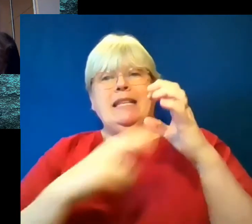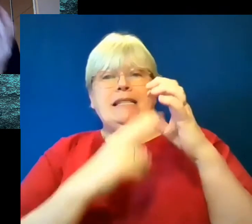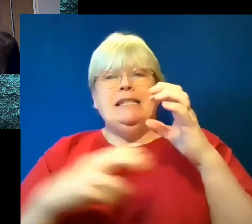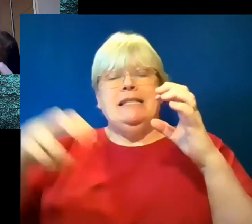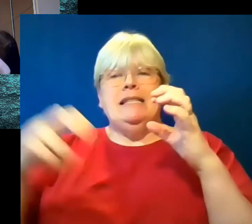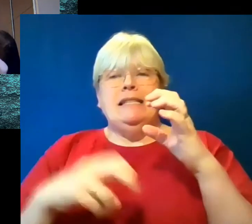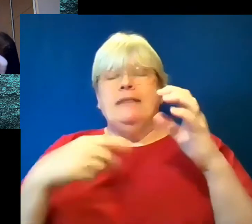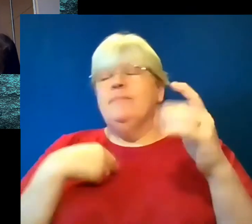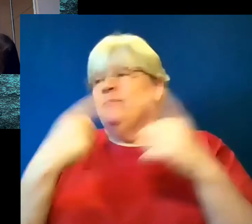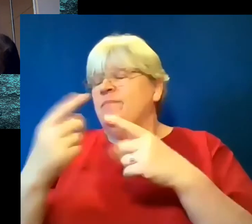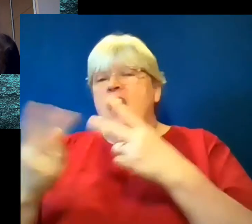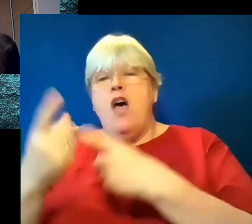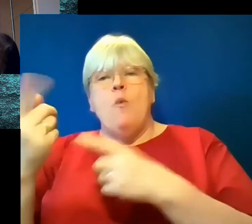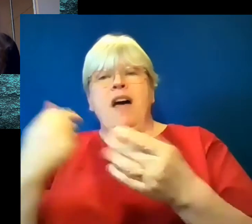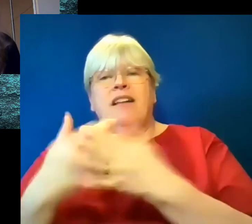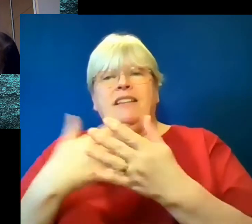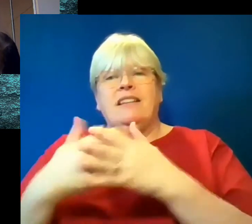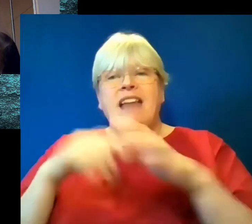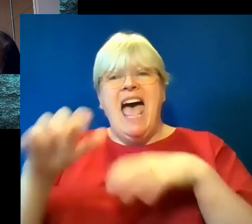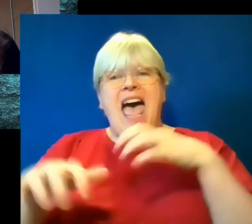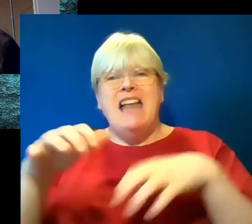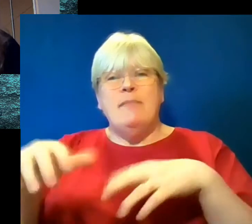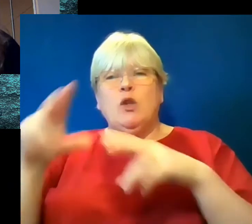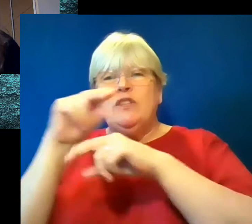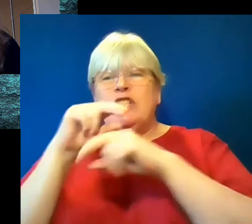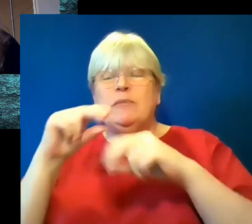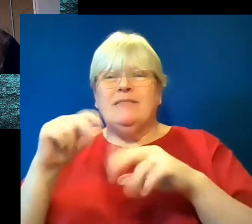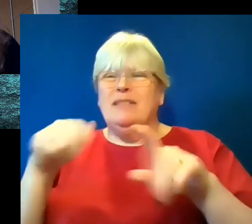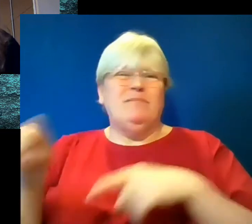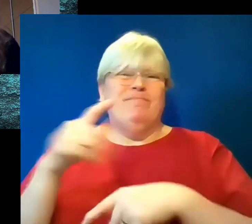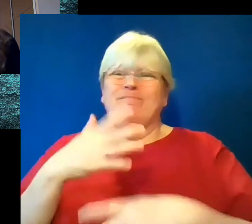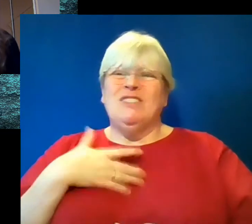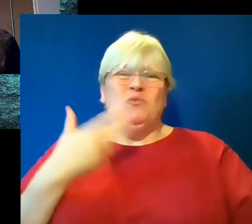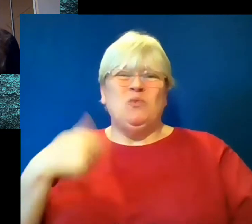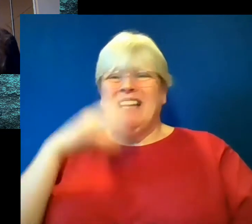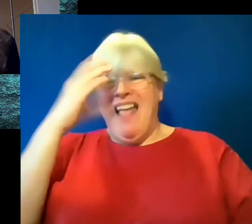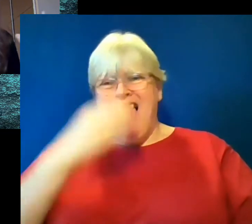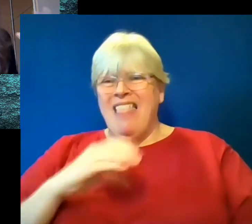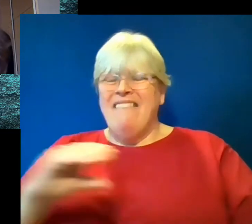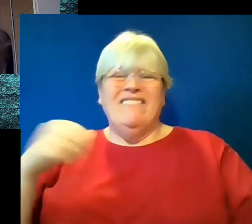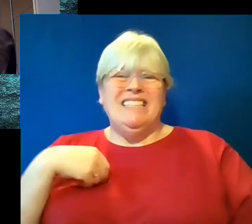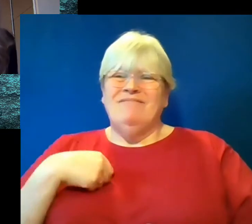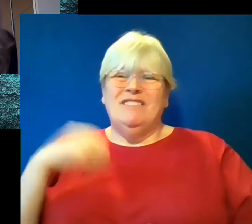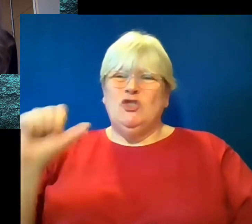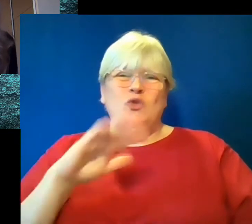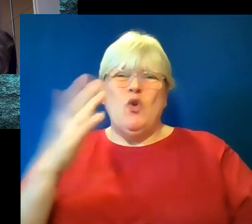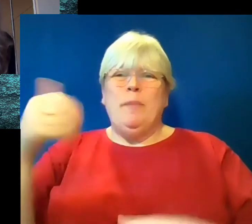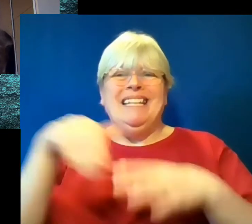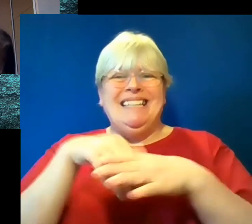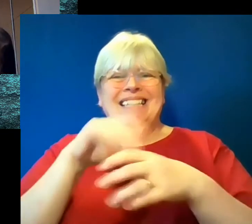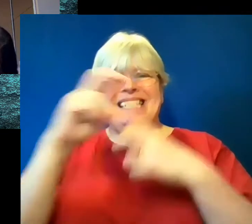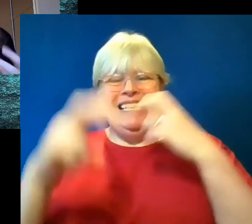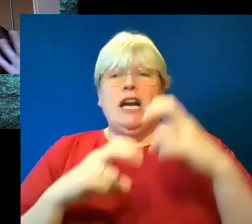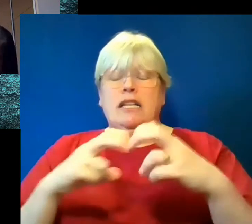have one thing in common, which is that none of them want there to be elephants in the circus. They all believe that elephants, although remarkable to see them in